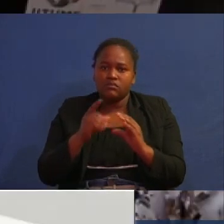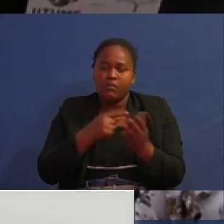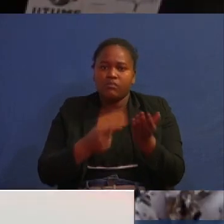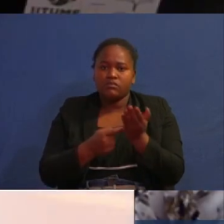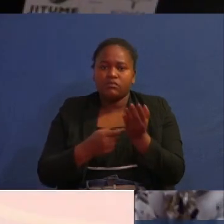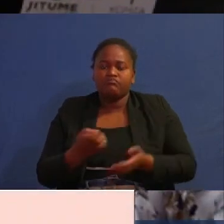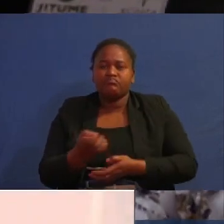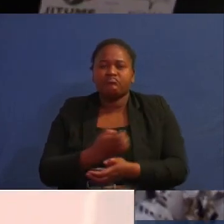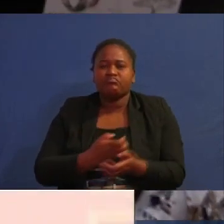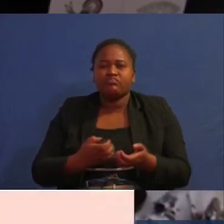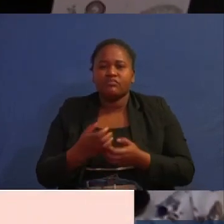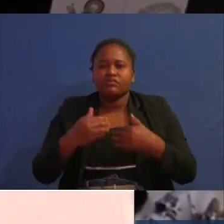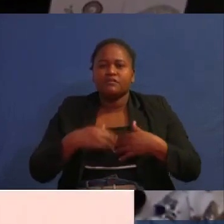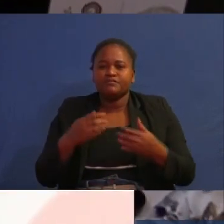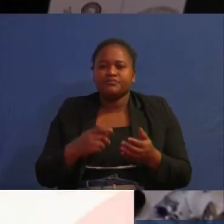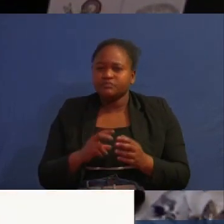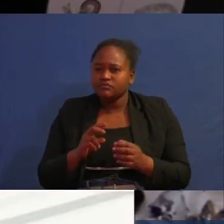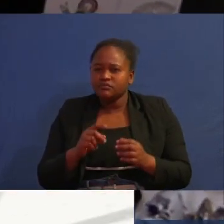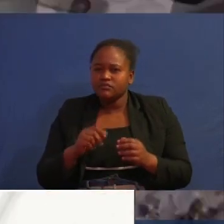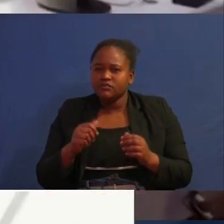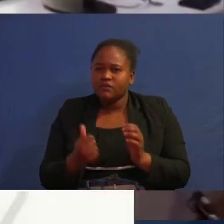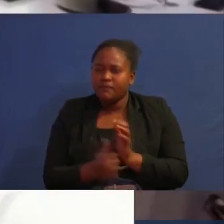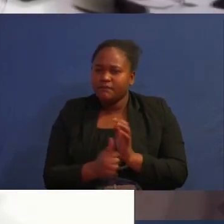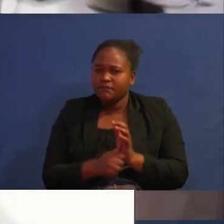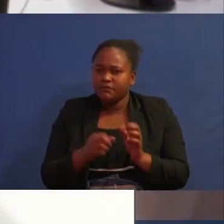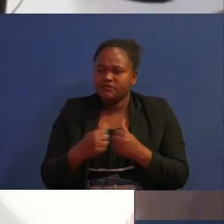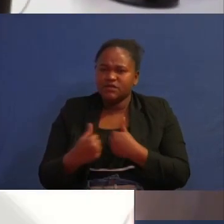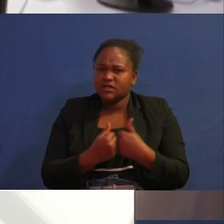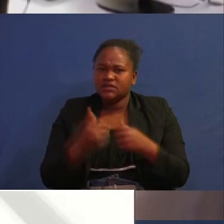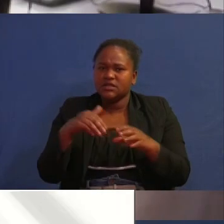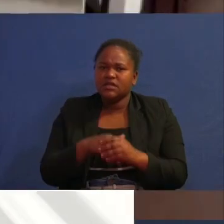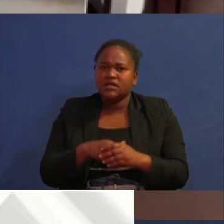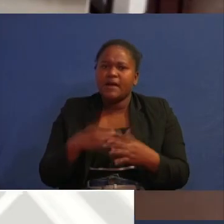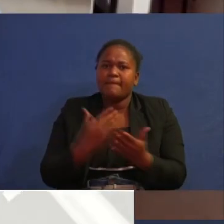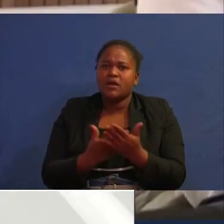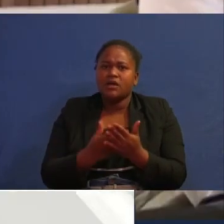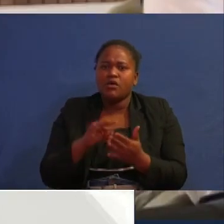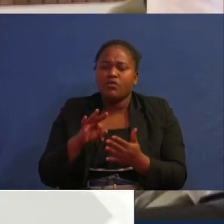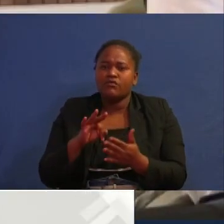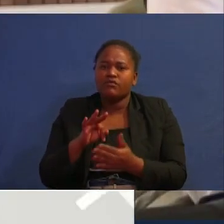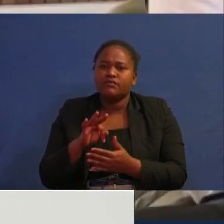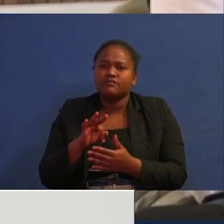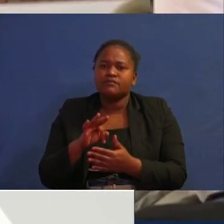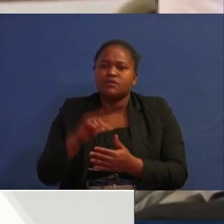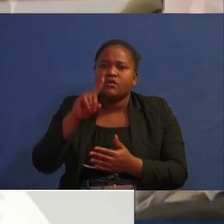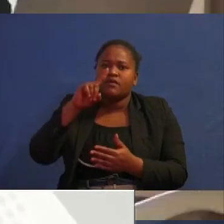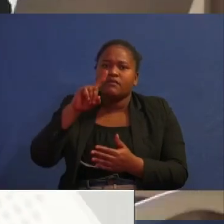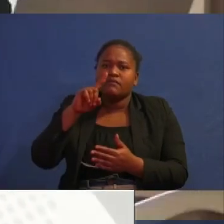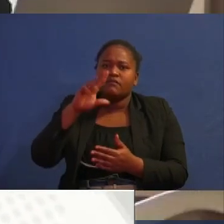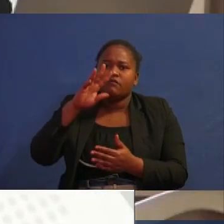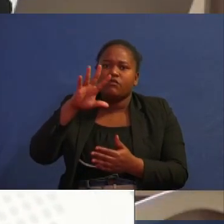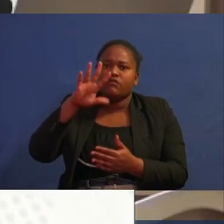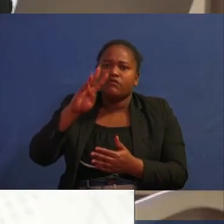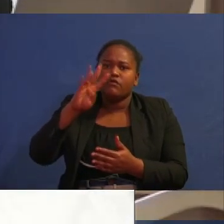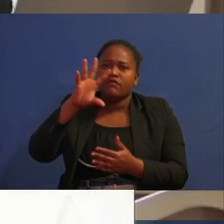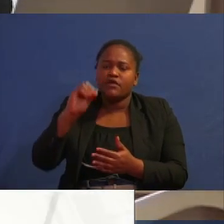Digital Economy, have raised concerns over pending challenges in the implementation of the rollout of